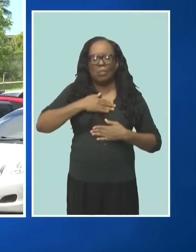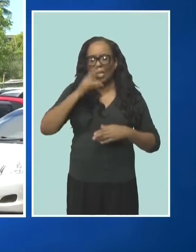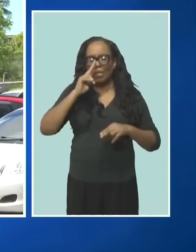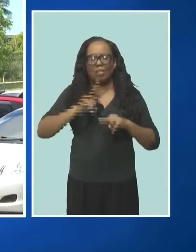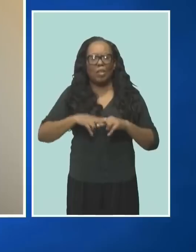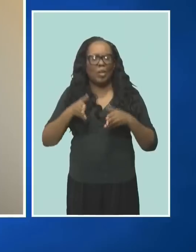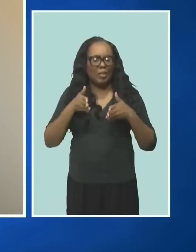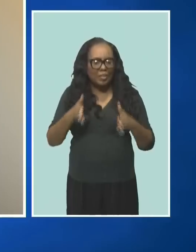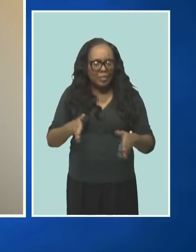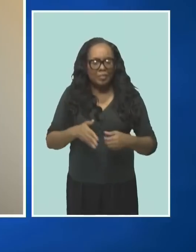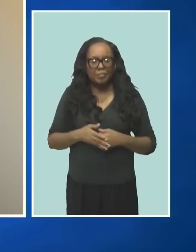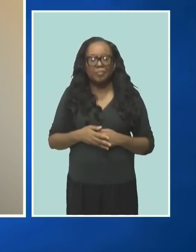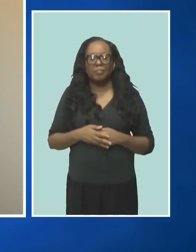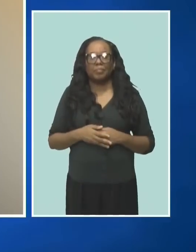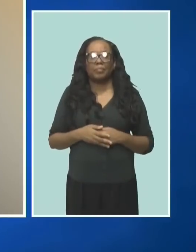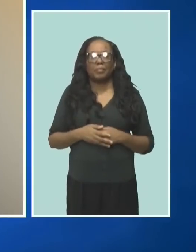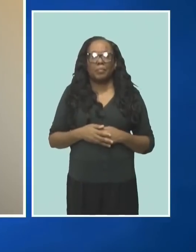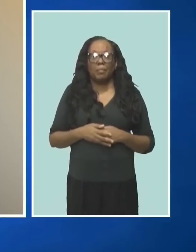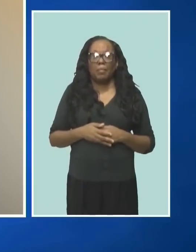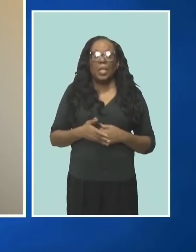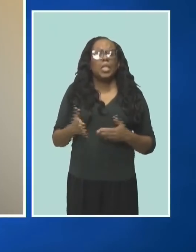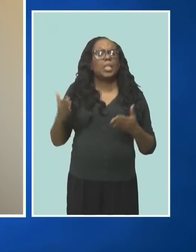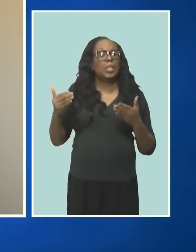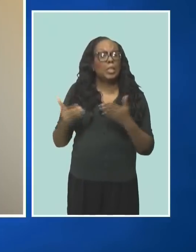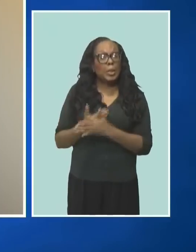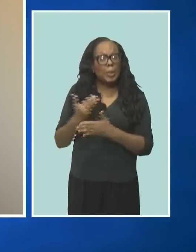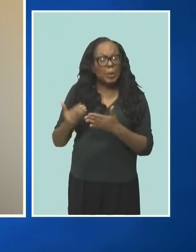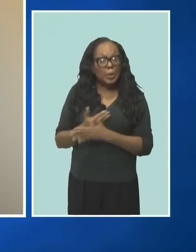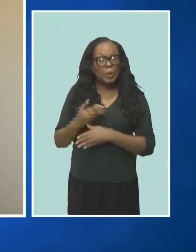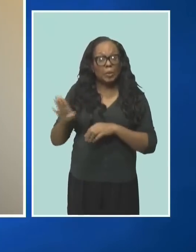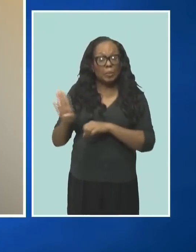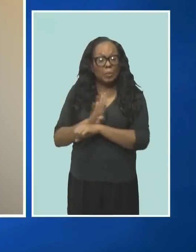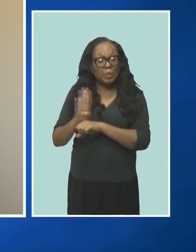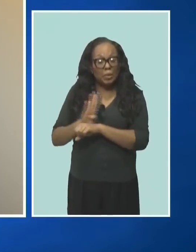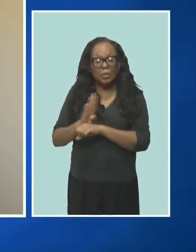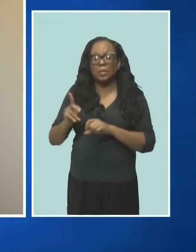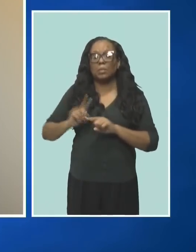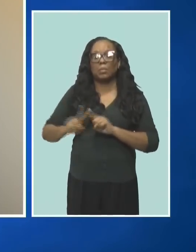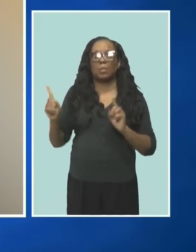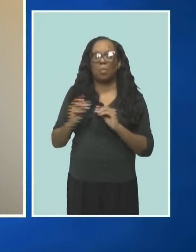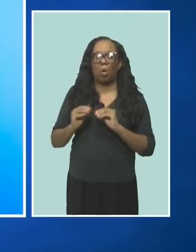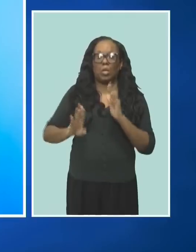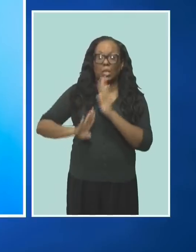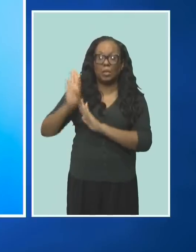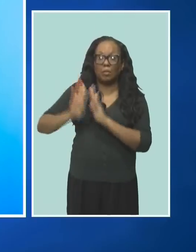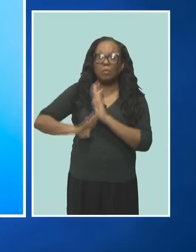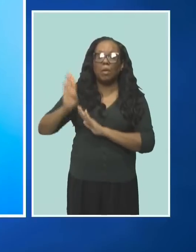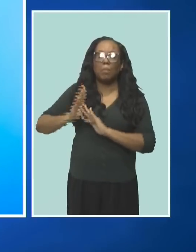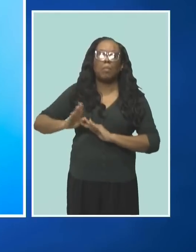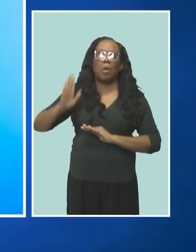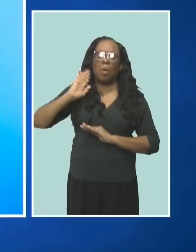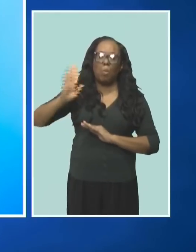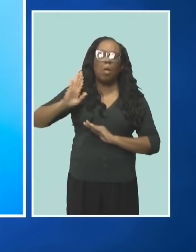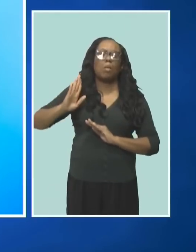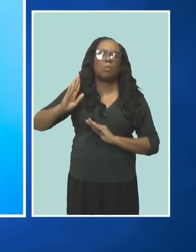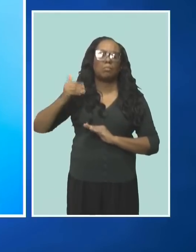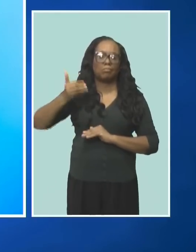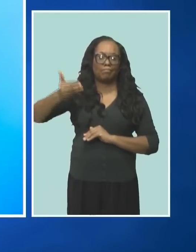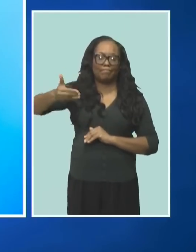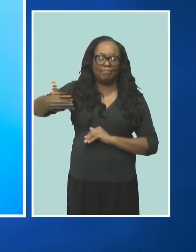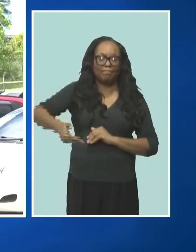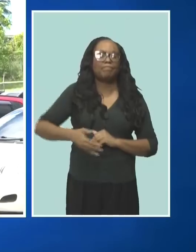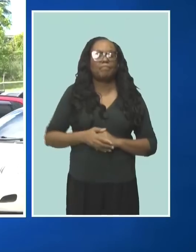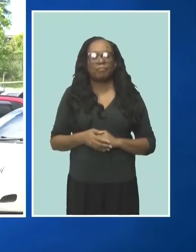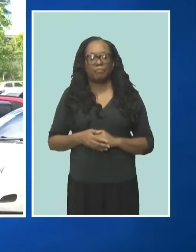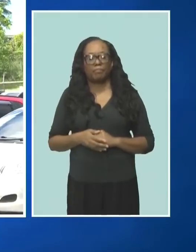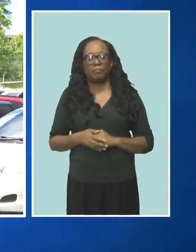time. Although relatively new to the market, he says further development and expansion is in the works. This is just the beginning,